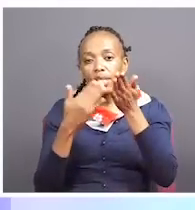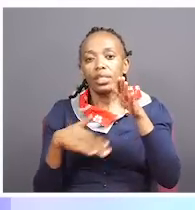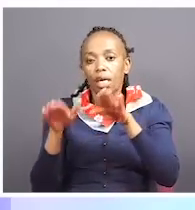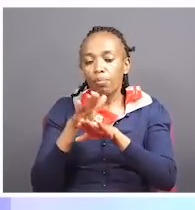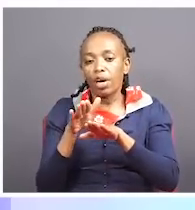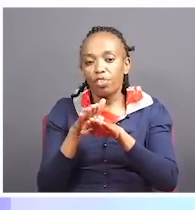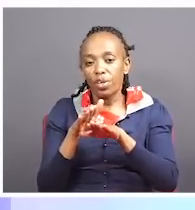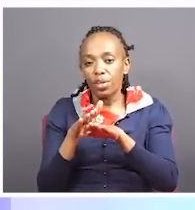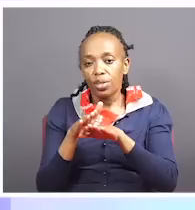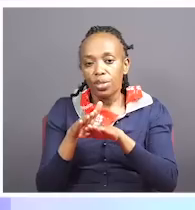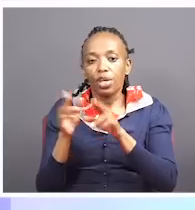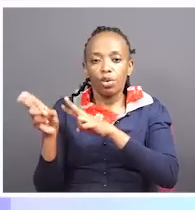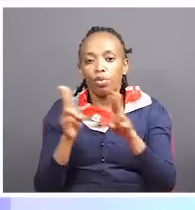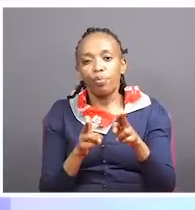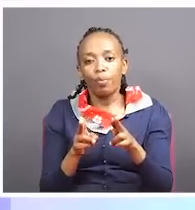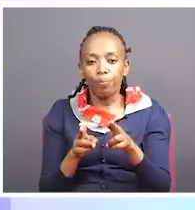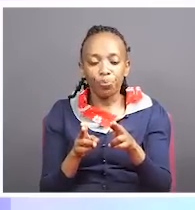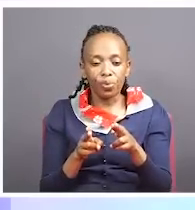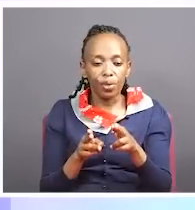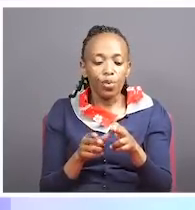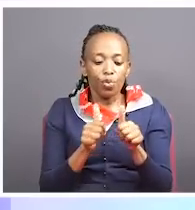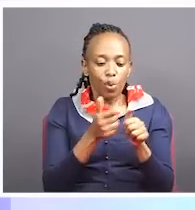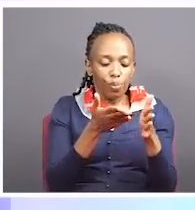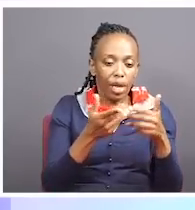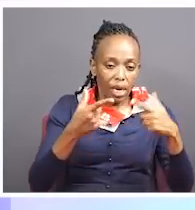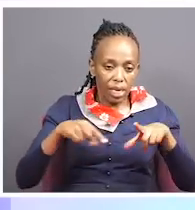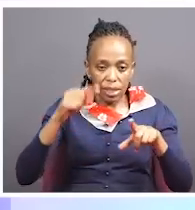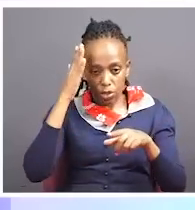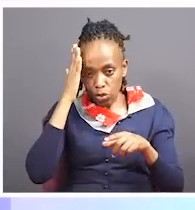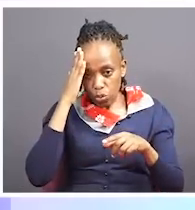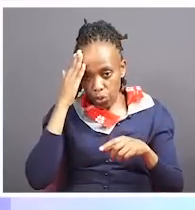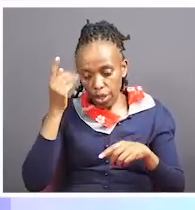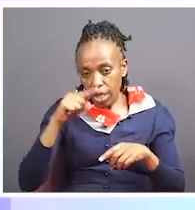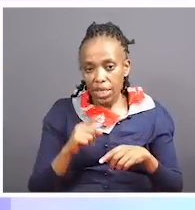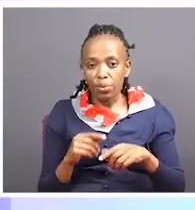rise above mediocrity, rise above the ordinary. Put it in the chat section. Let us know.